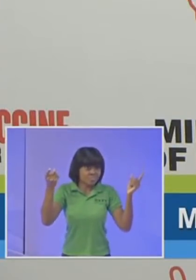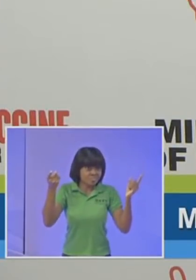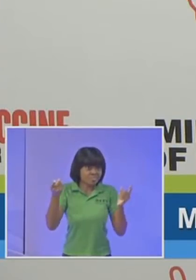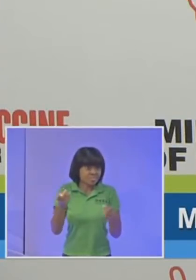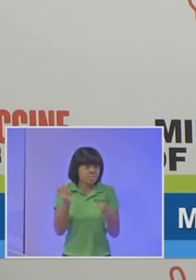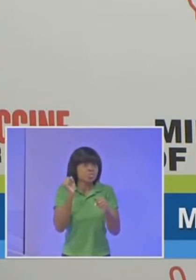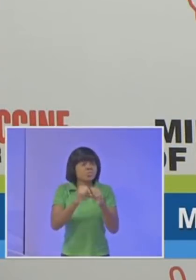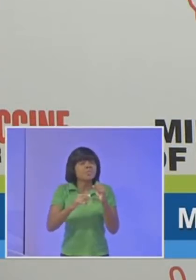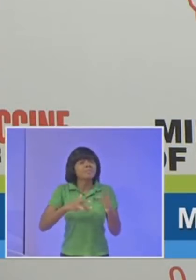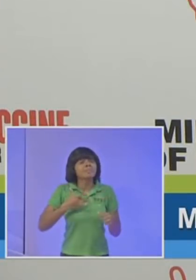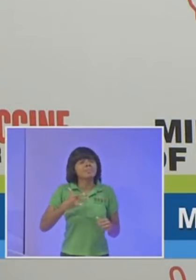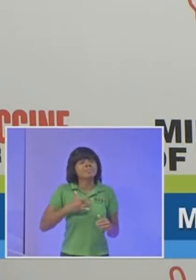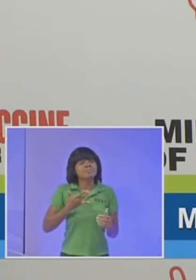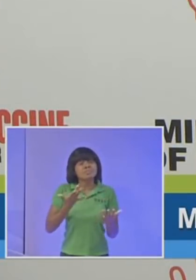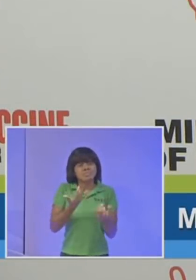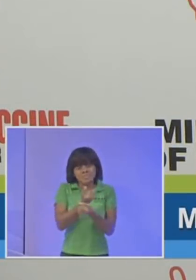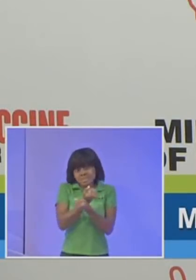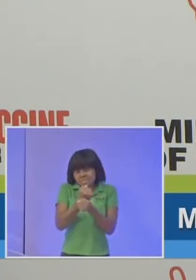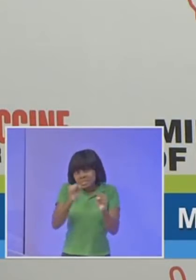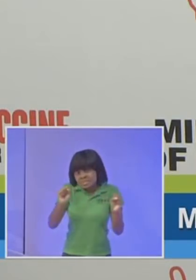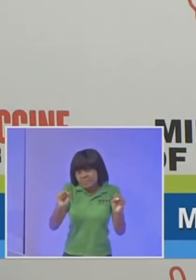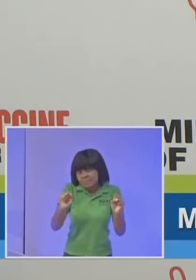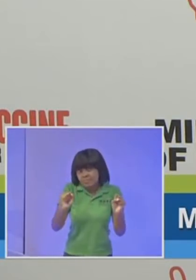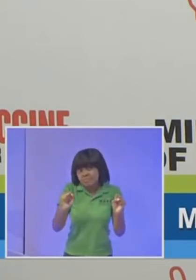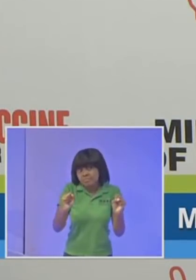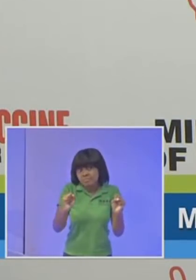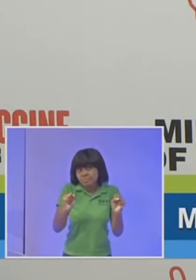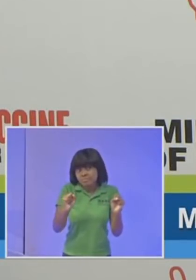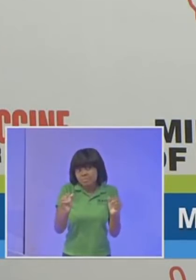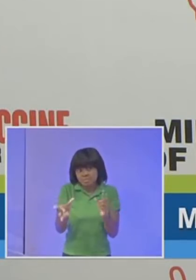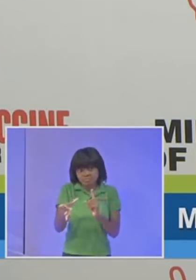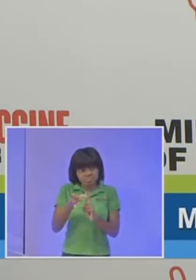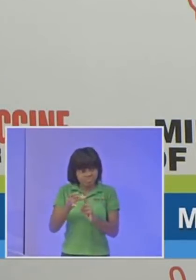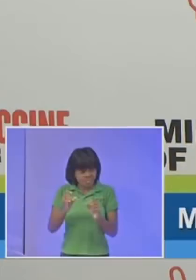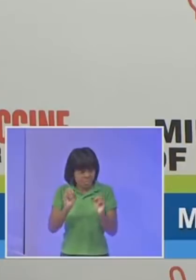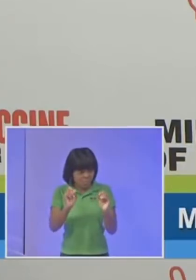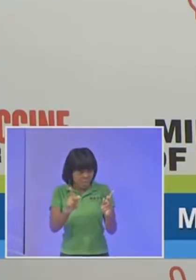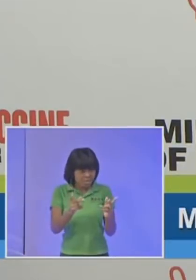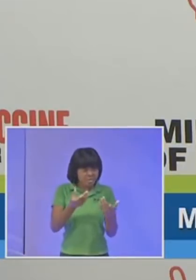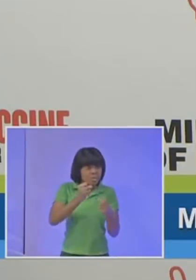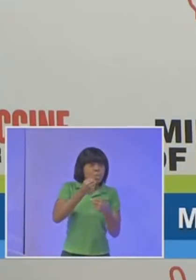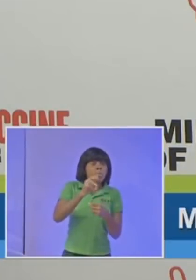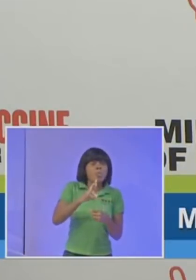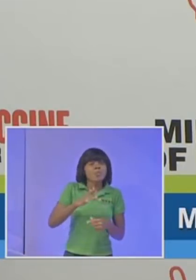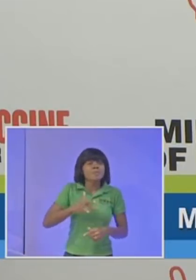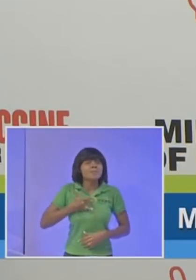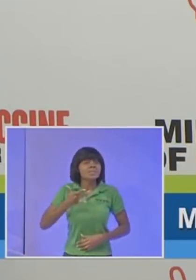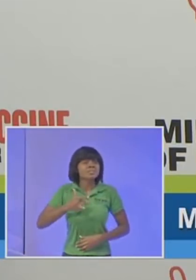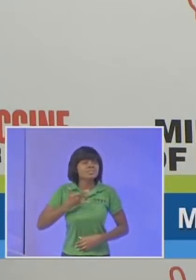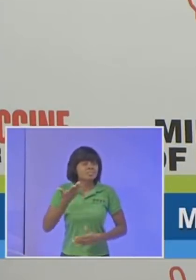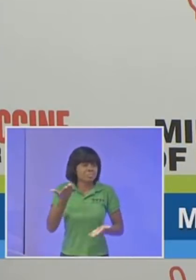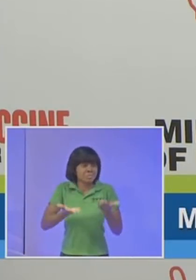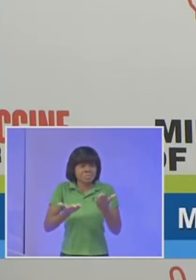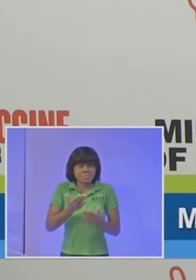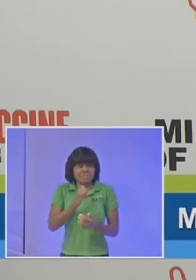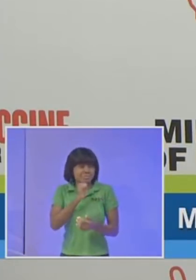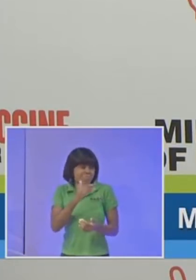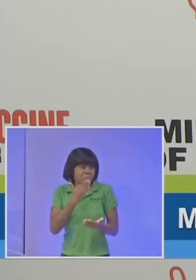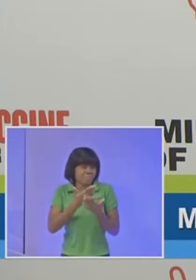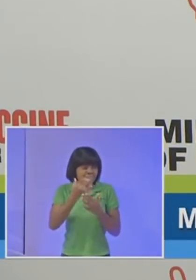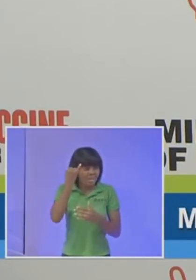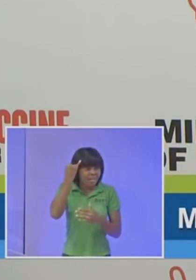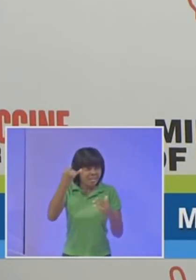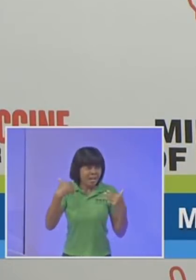no hard evidence to show that any number of people who died would